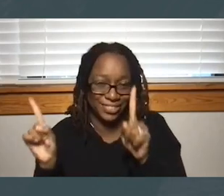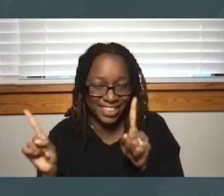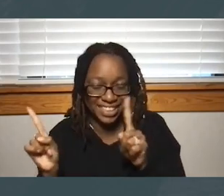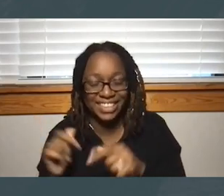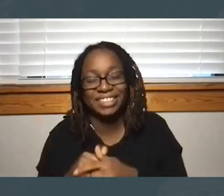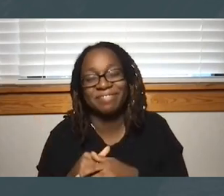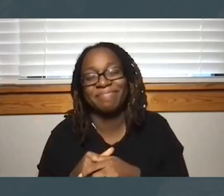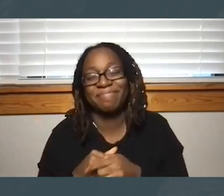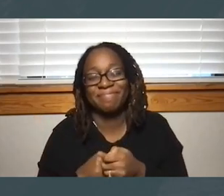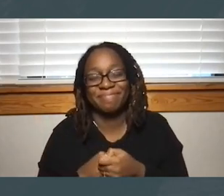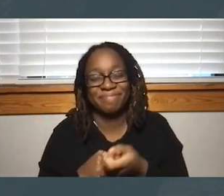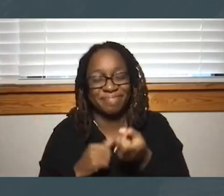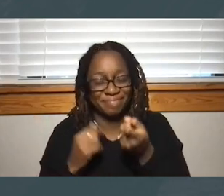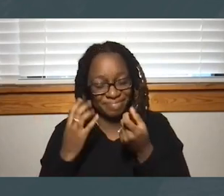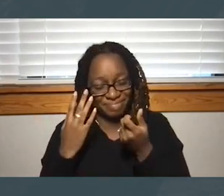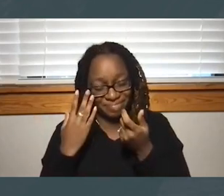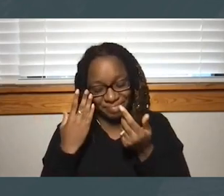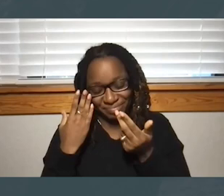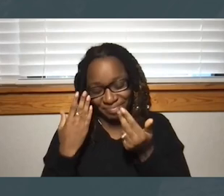and I'm thinking of